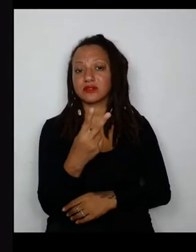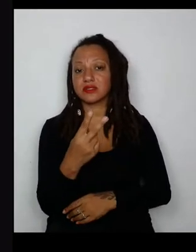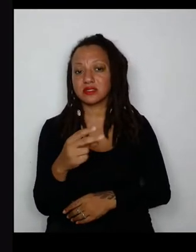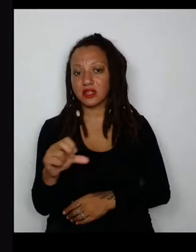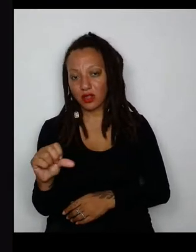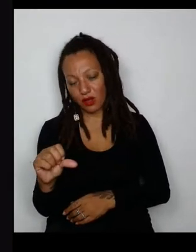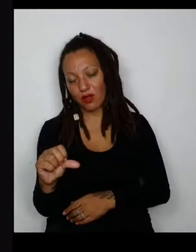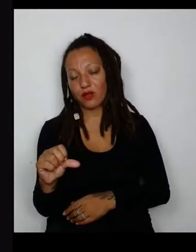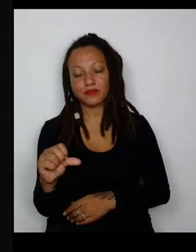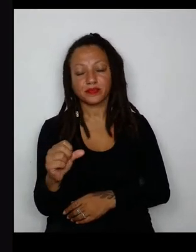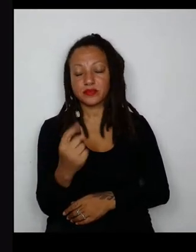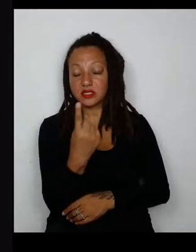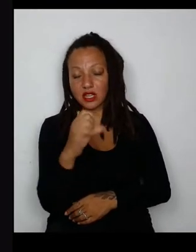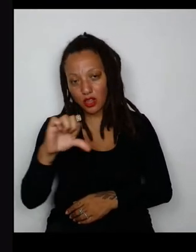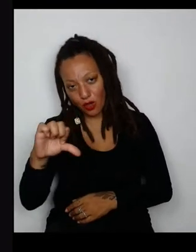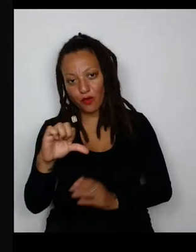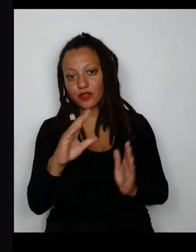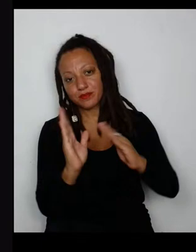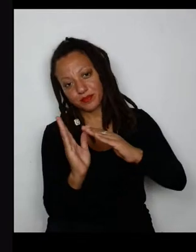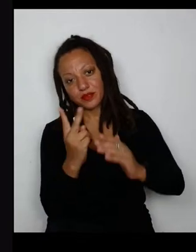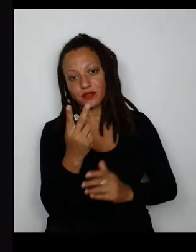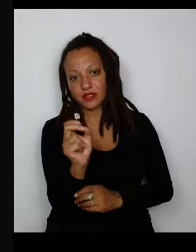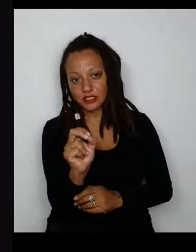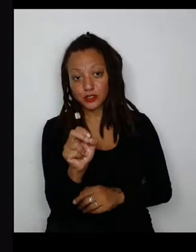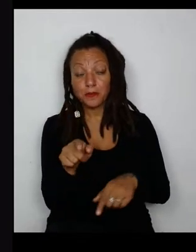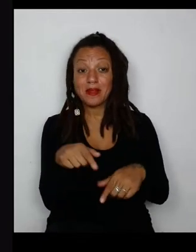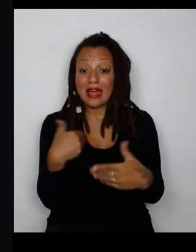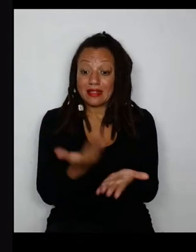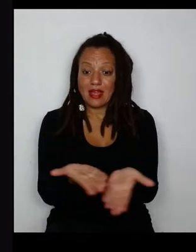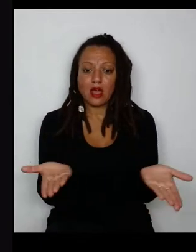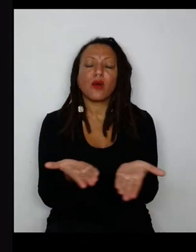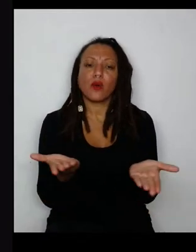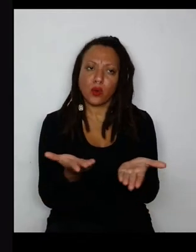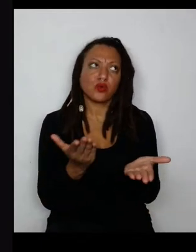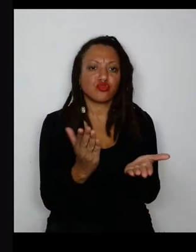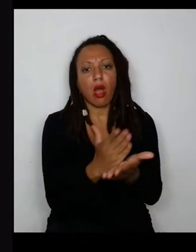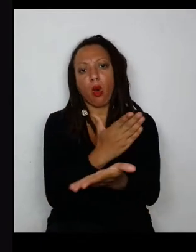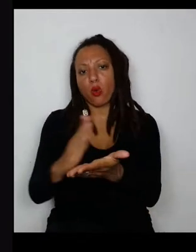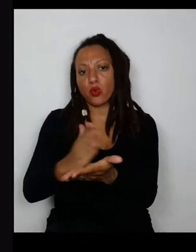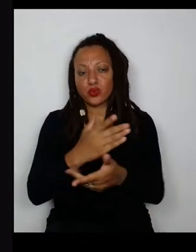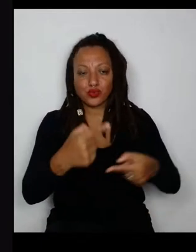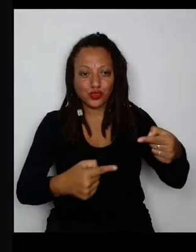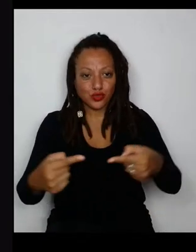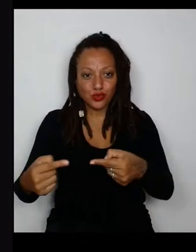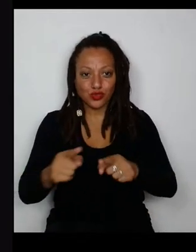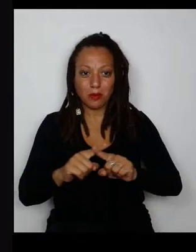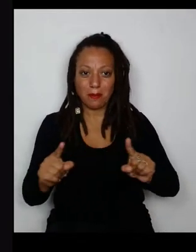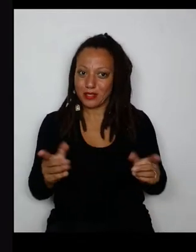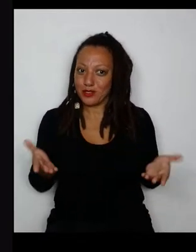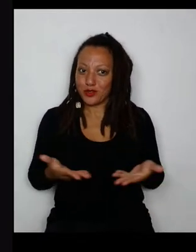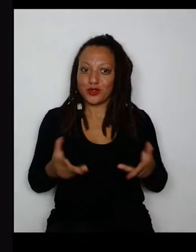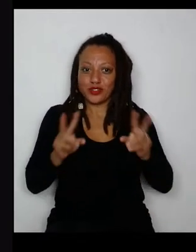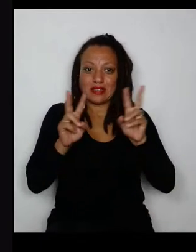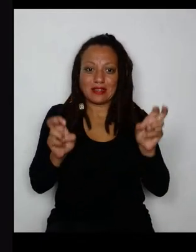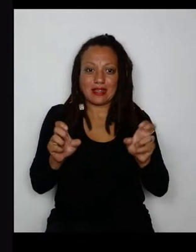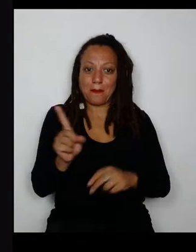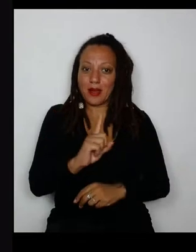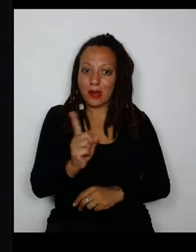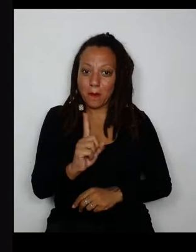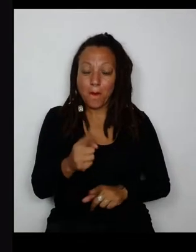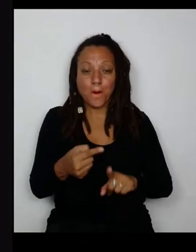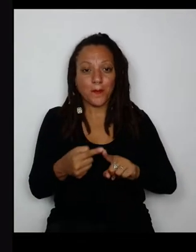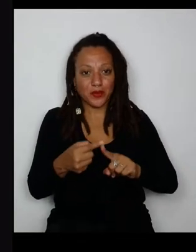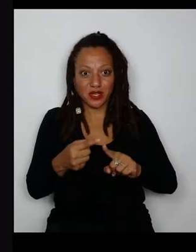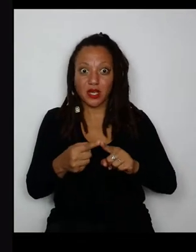19th century early 20th century and to some scholars this issue persists but we are not going to delve